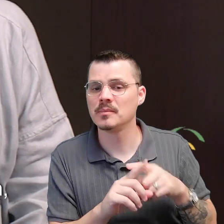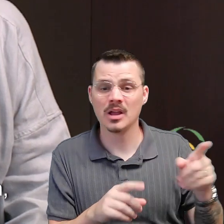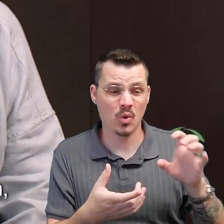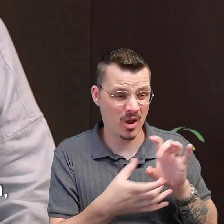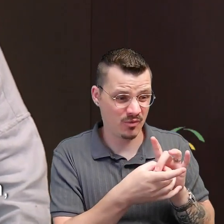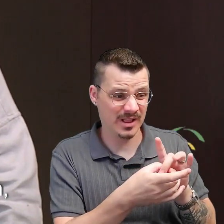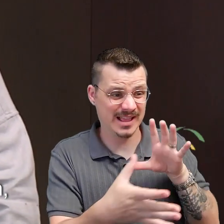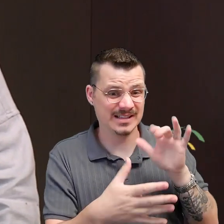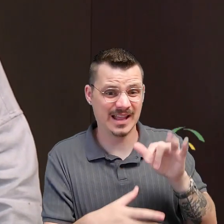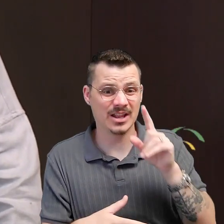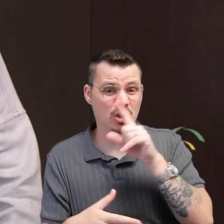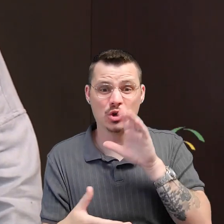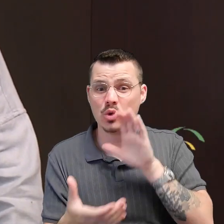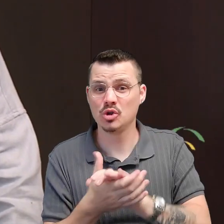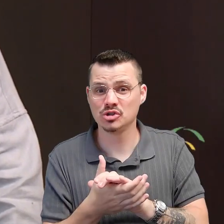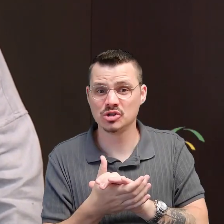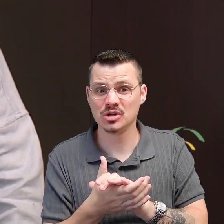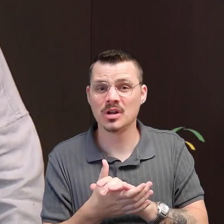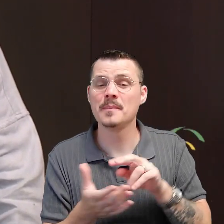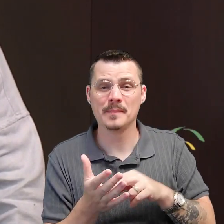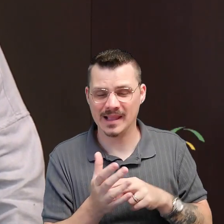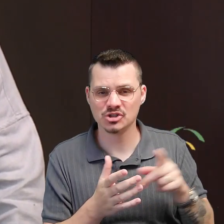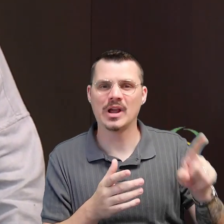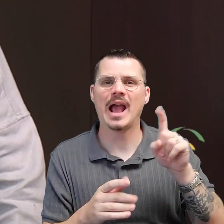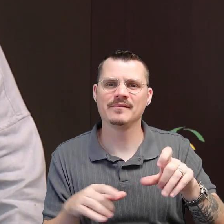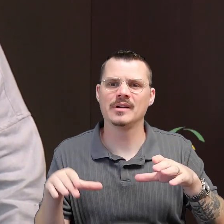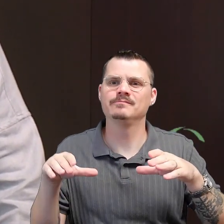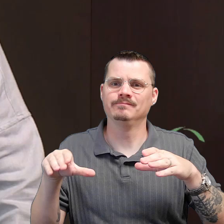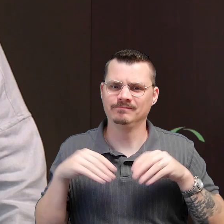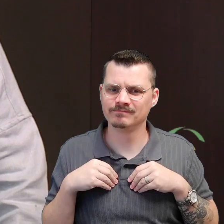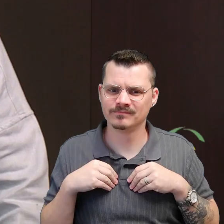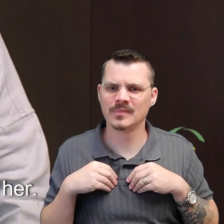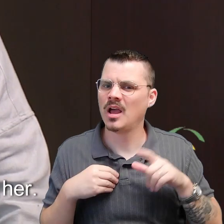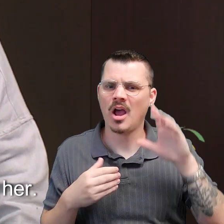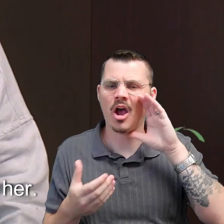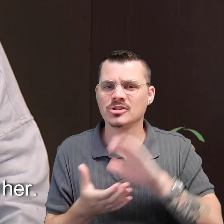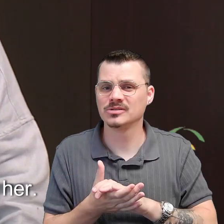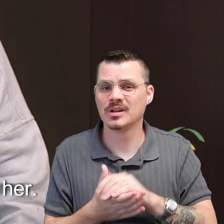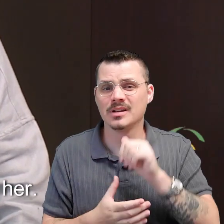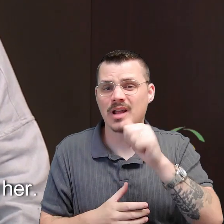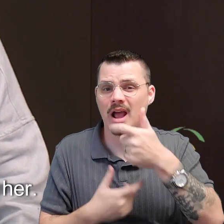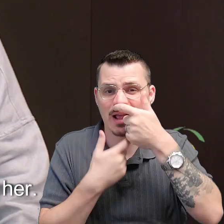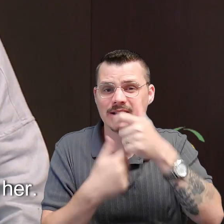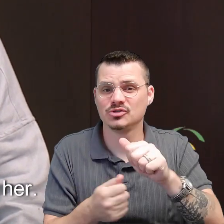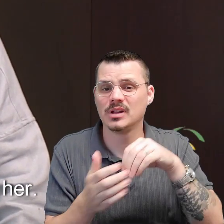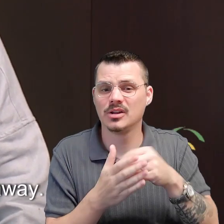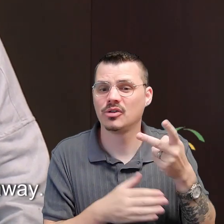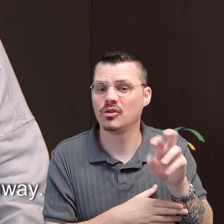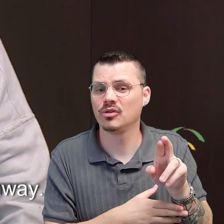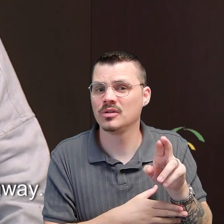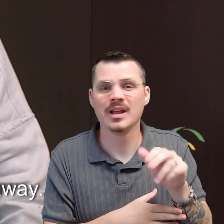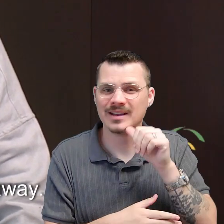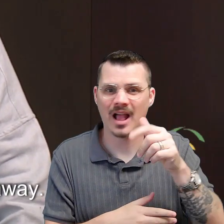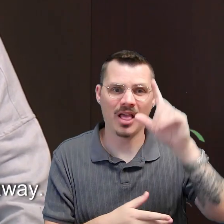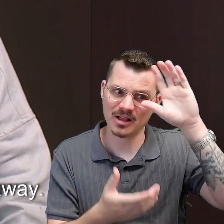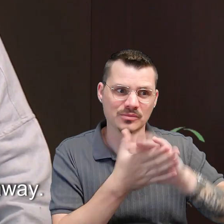her to release that delusion, she had to realize that her husband just wasn't interested in her. There was